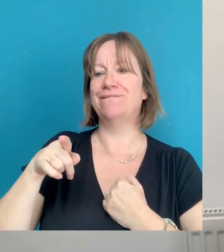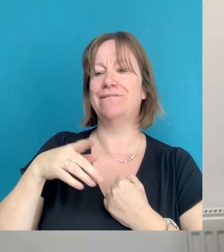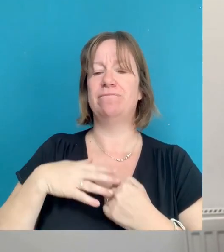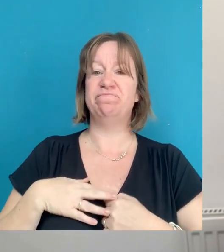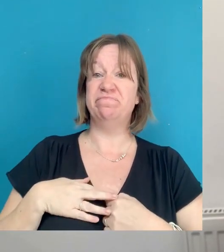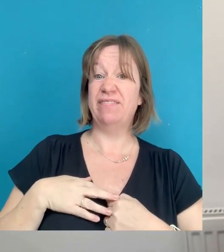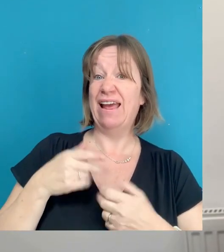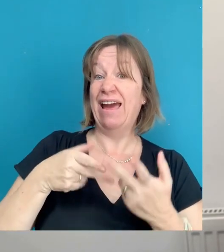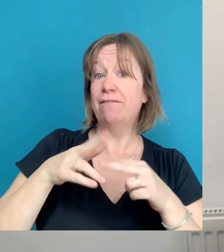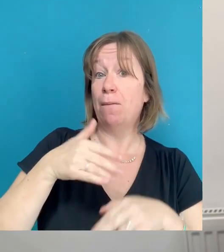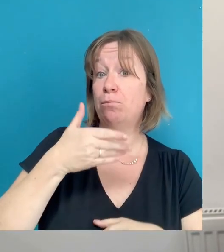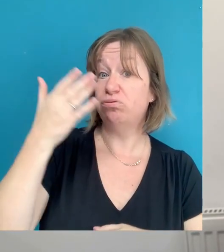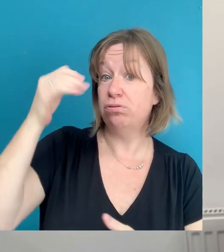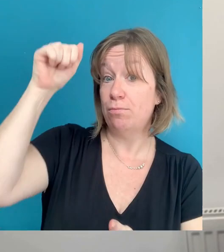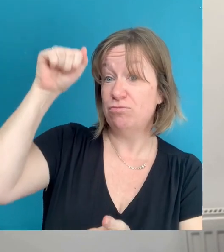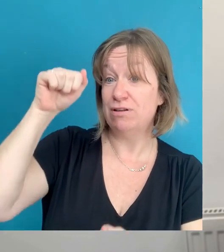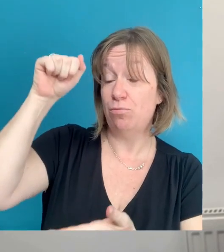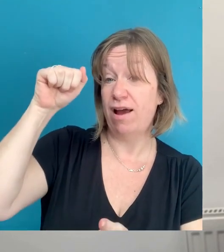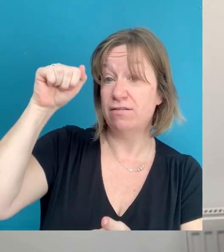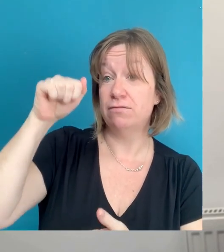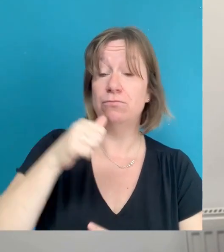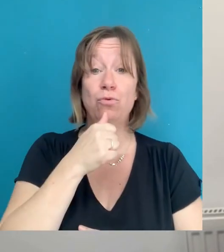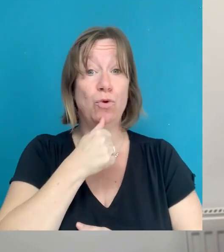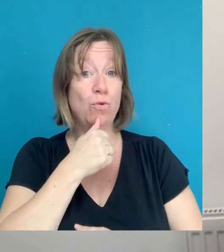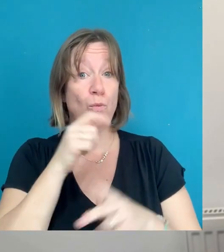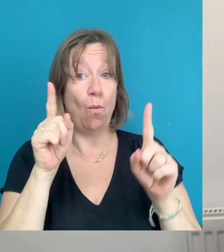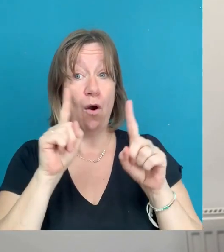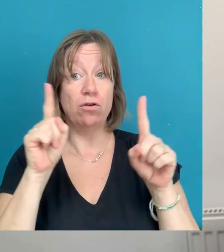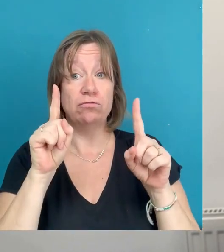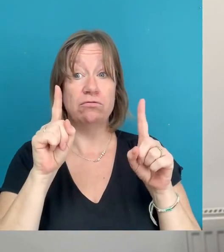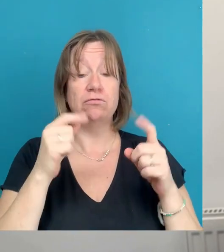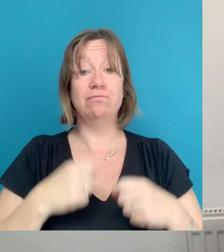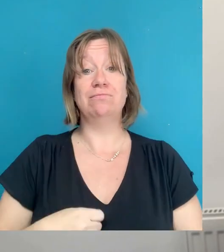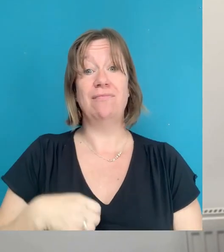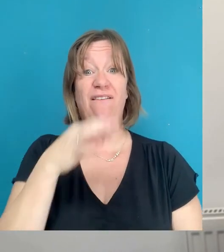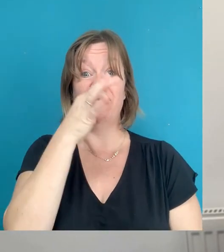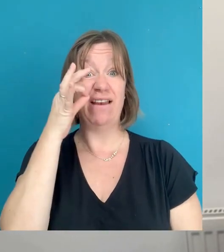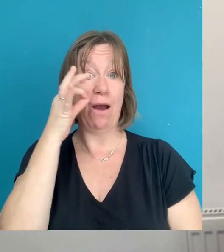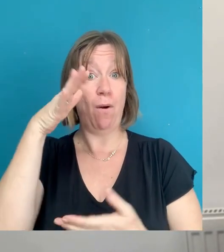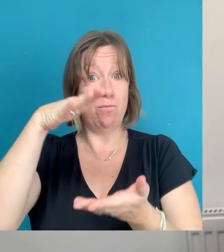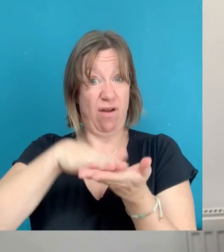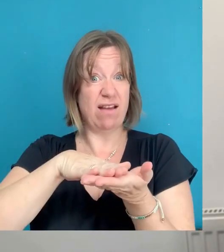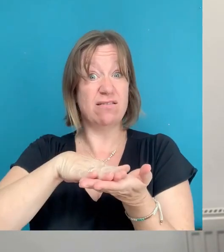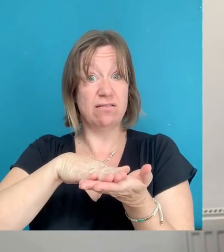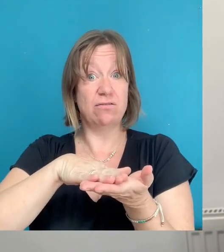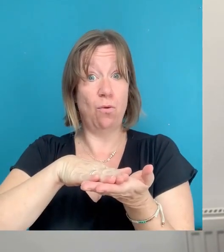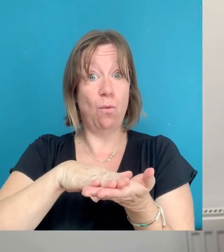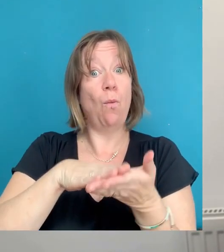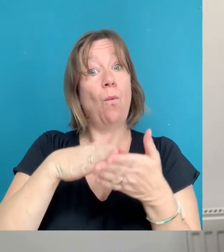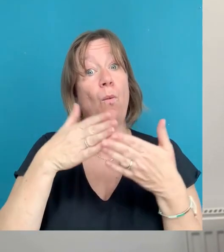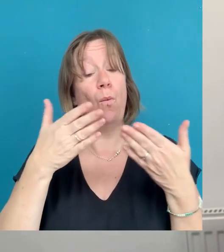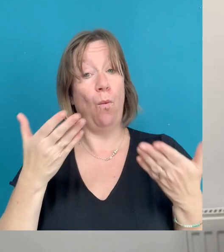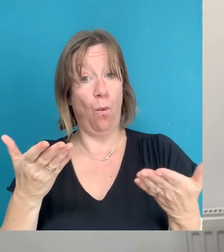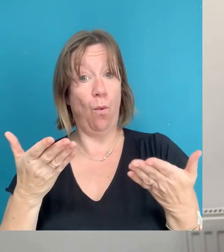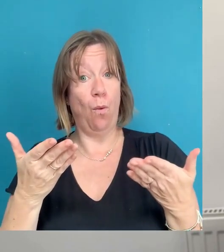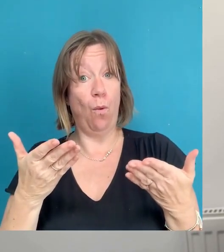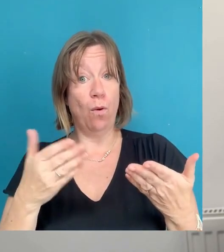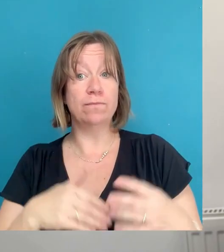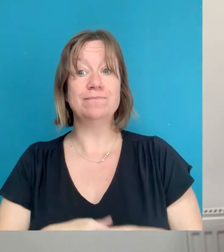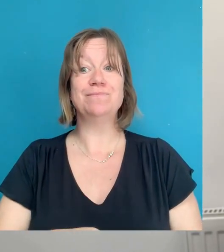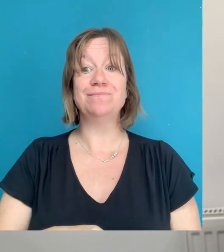me. If you don't have one of these, you can use a flower